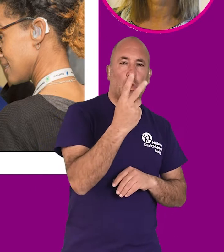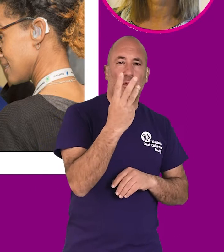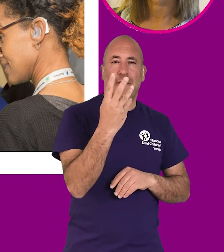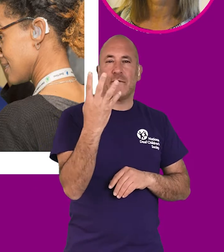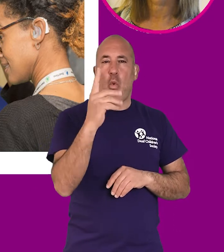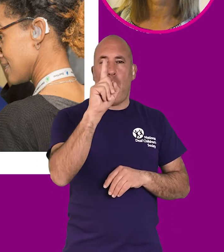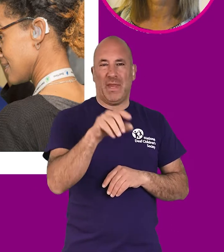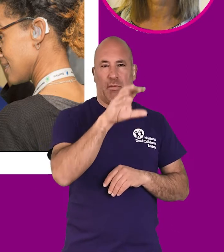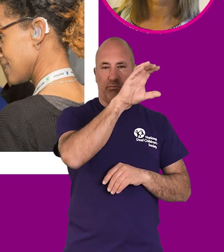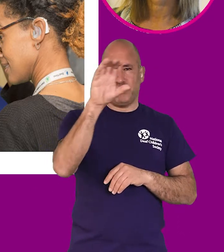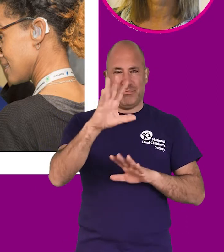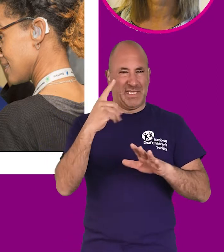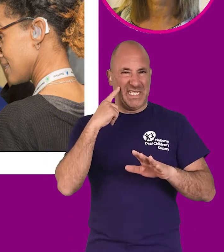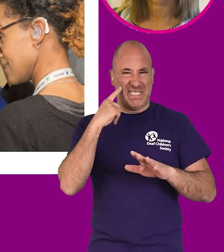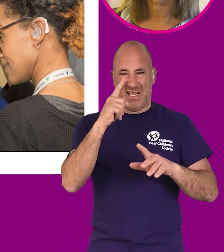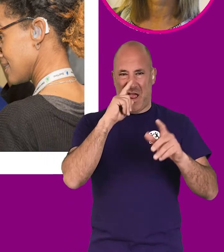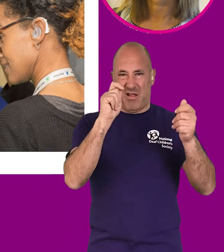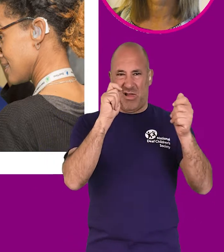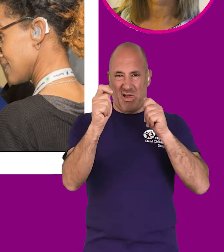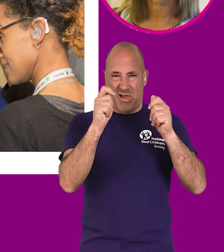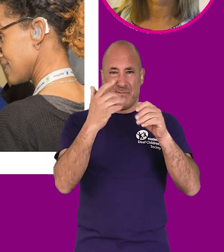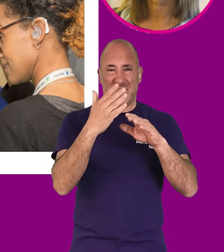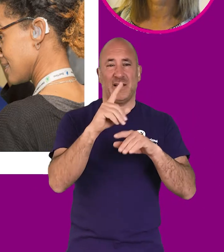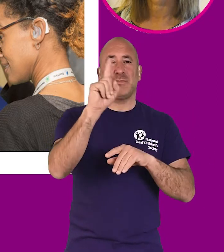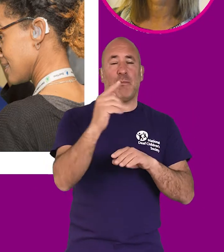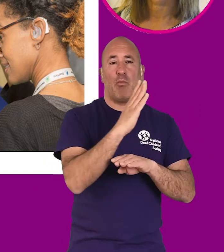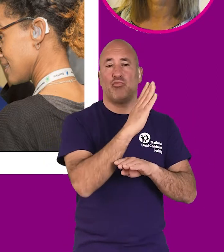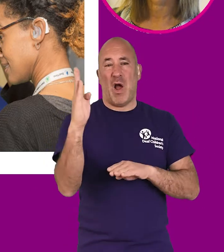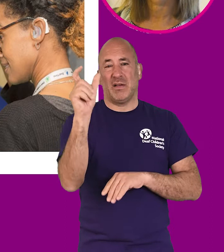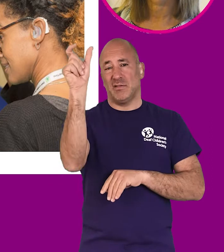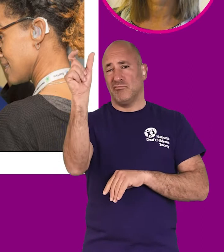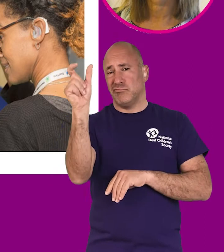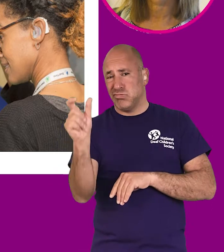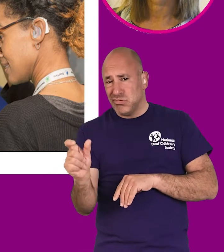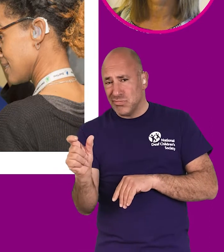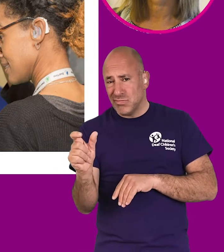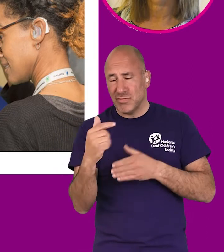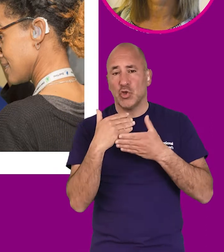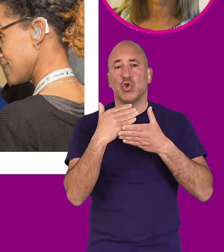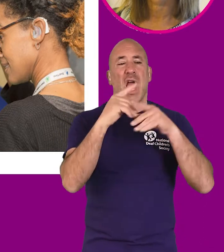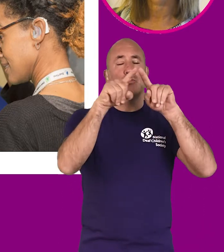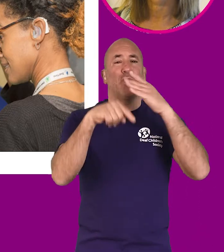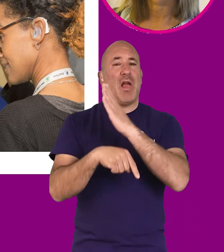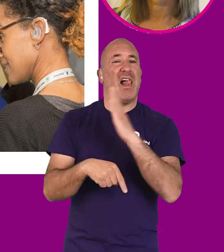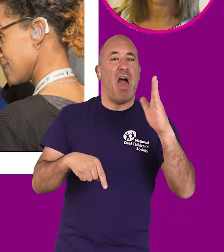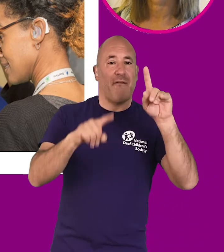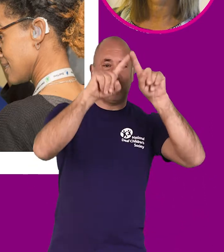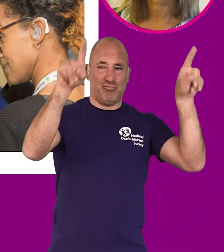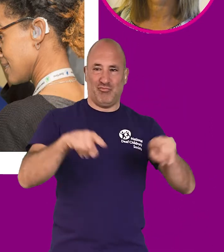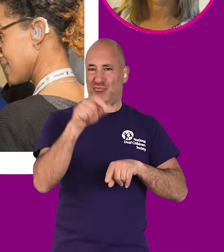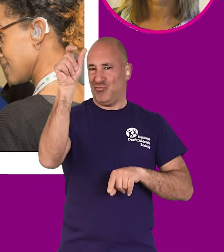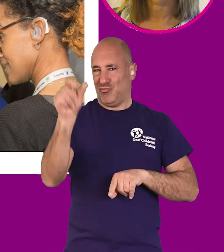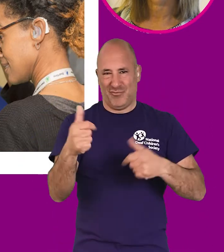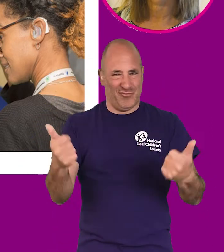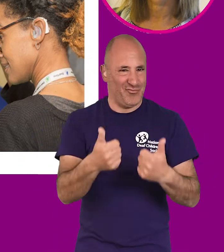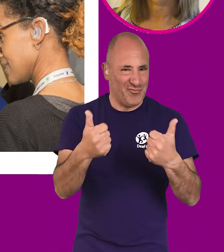If there are maybe 2 to 4 people on the screen, it's quite easy. You can adjust the screen so that you can see people